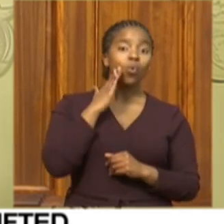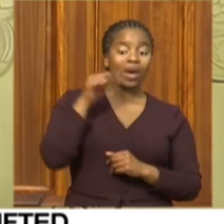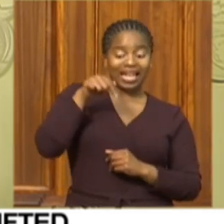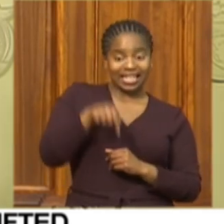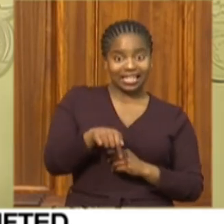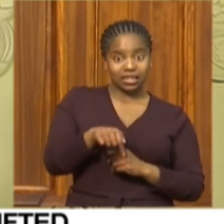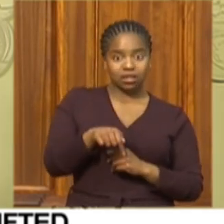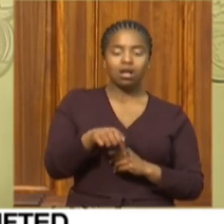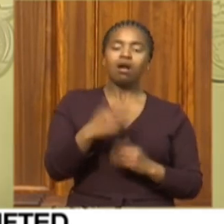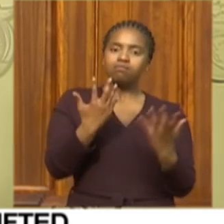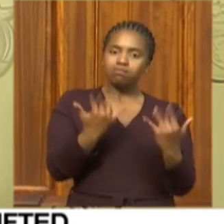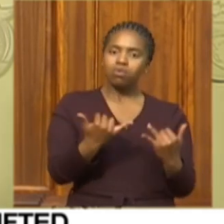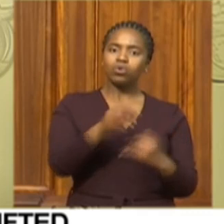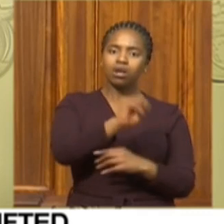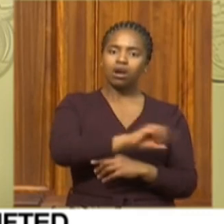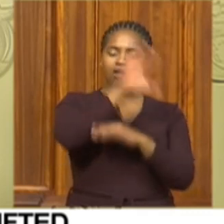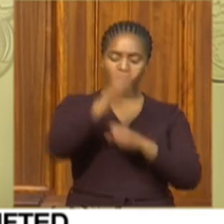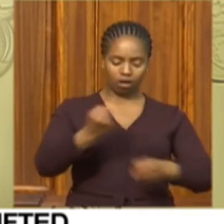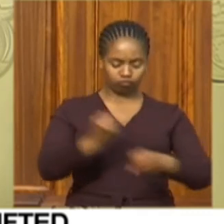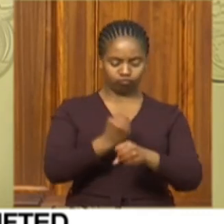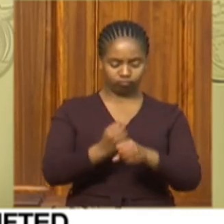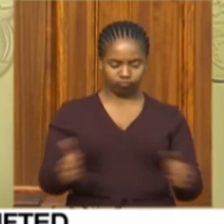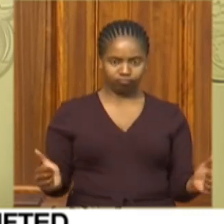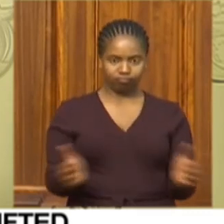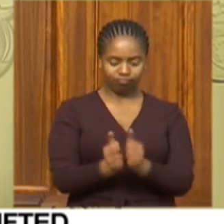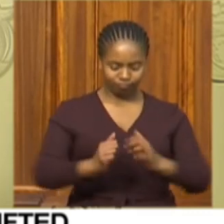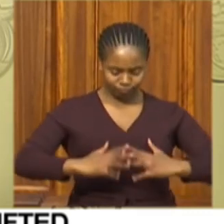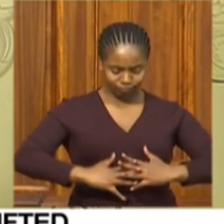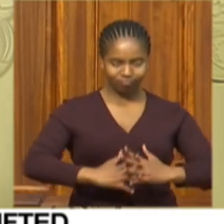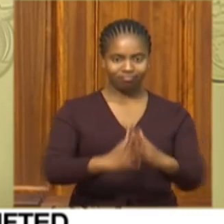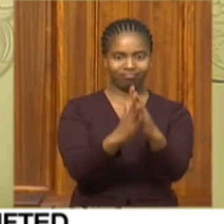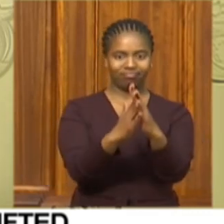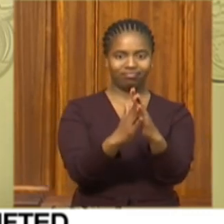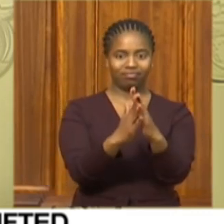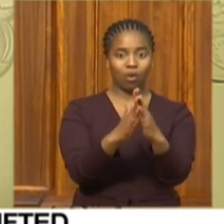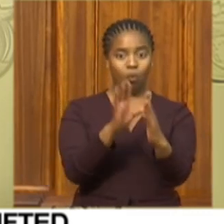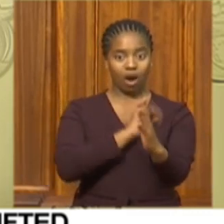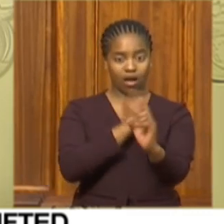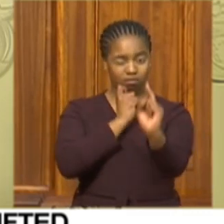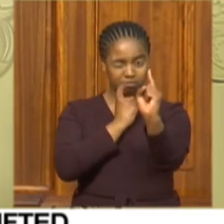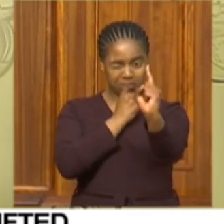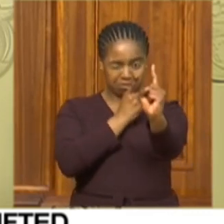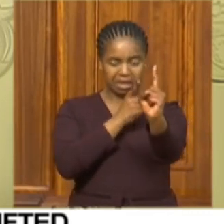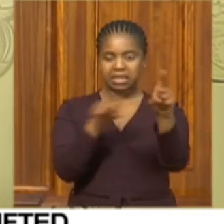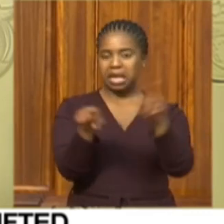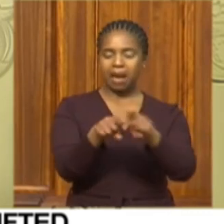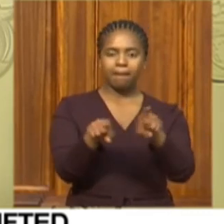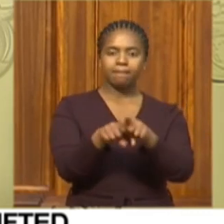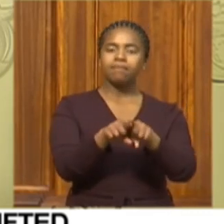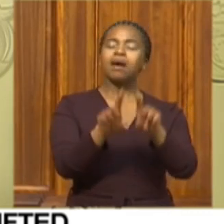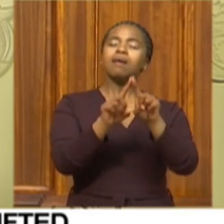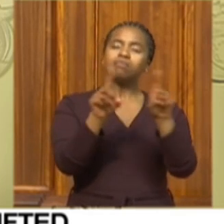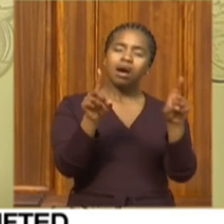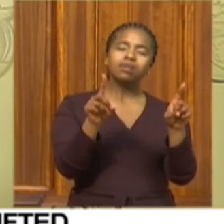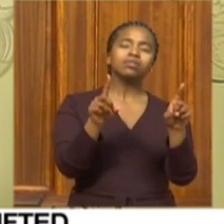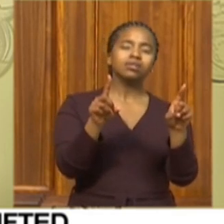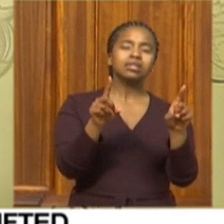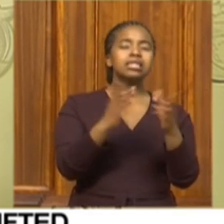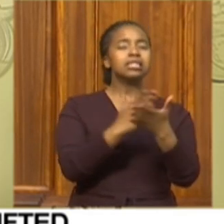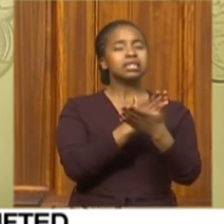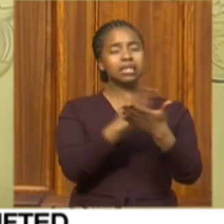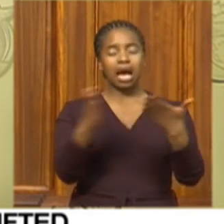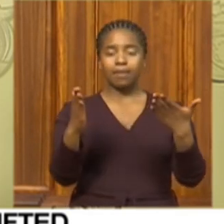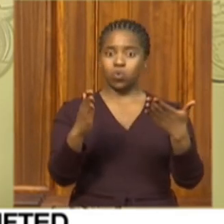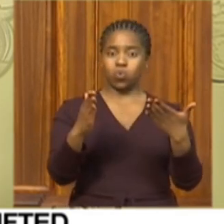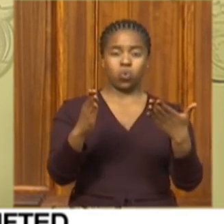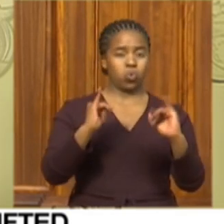us together as a nation, united against a common threat, it has also brought out some of the